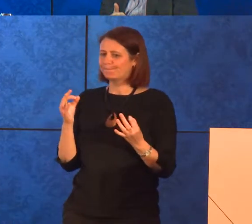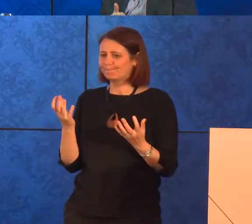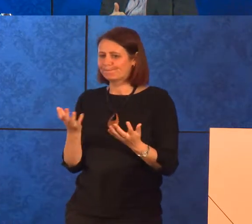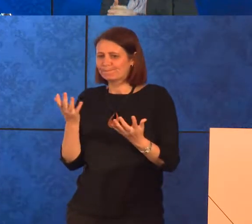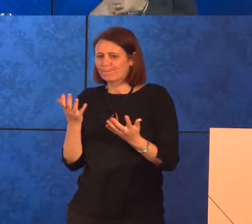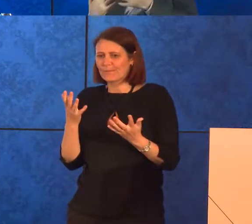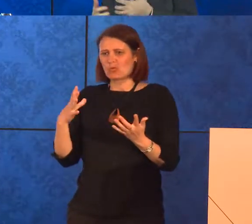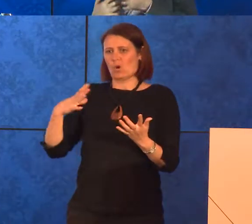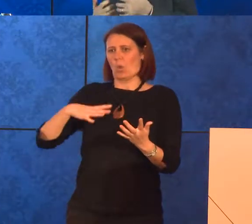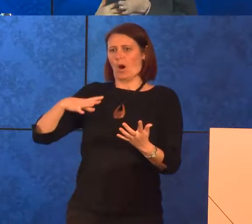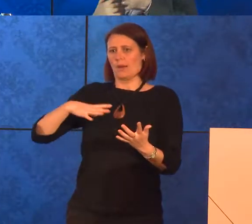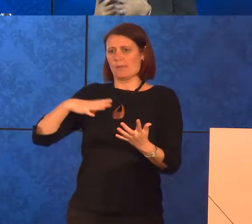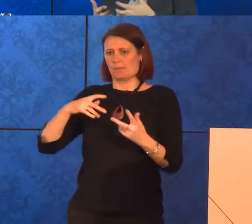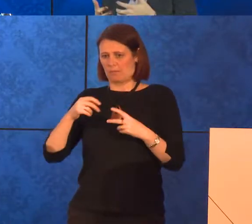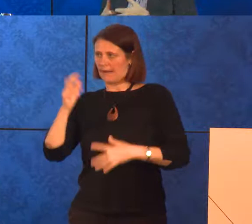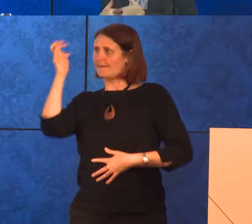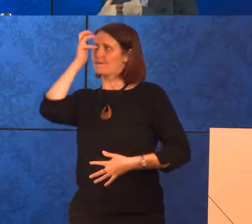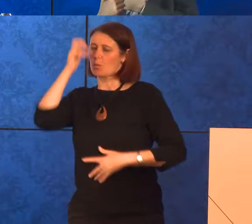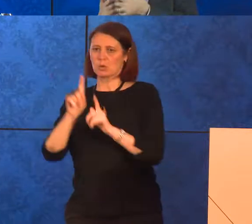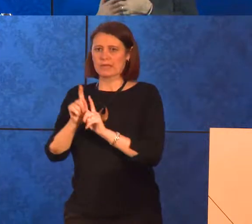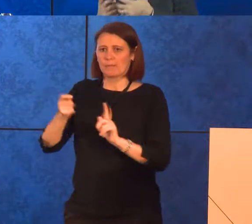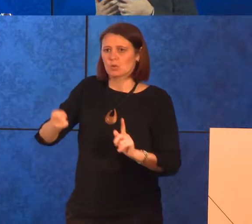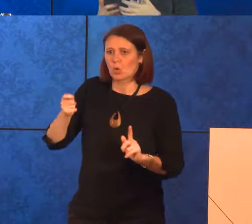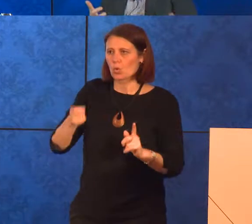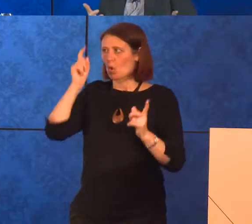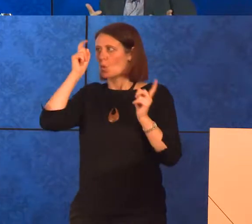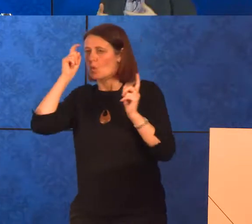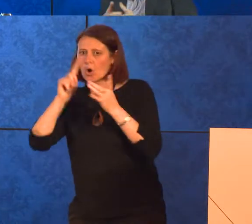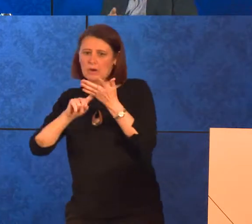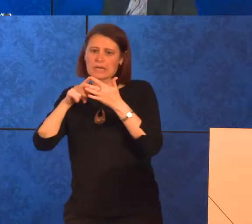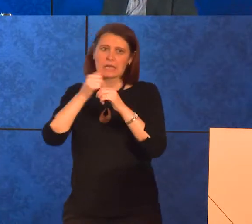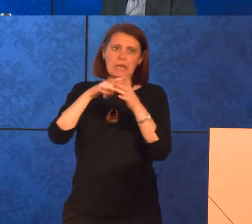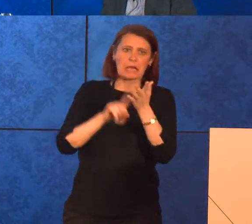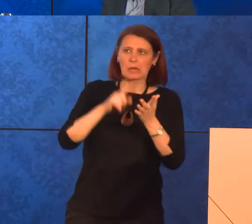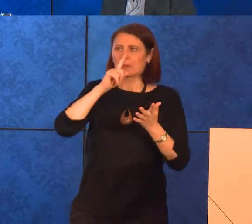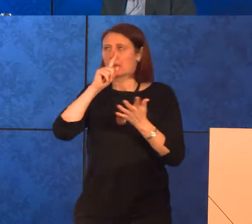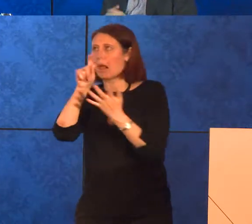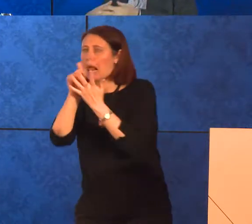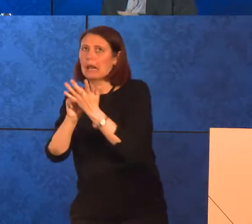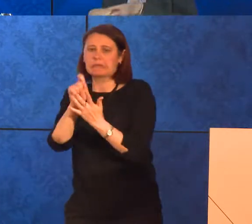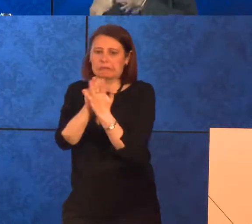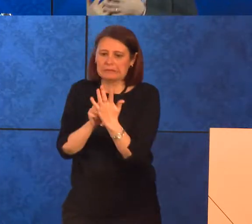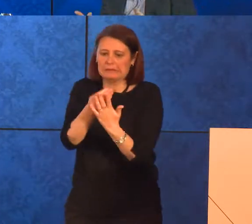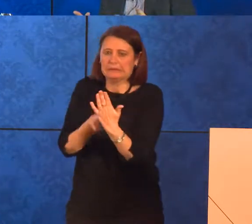of requirement to be as formal as a court or to worry about the legalese when you write submissions.